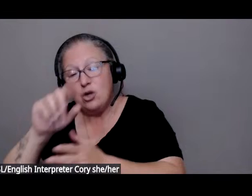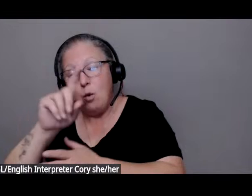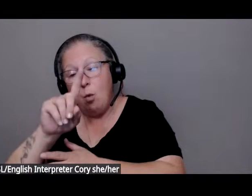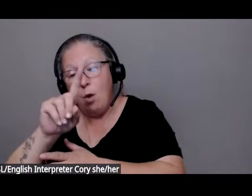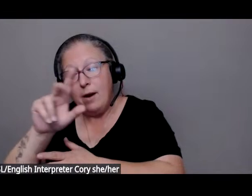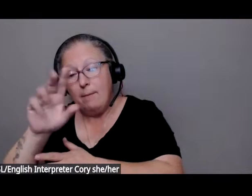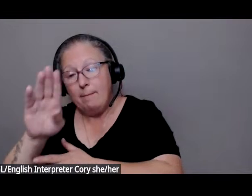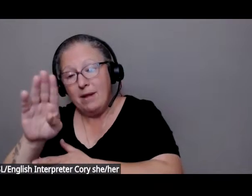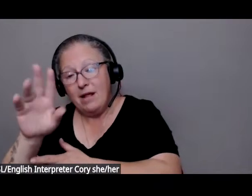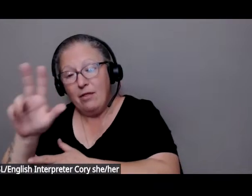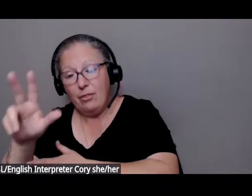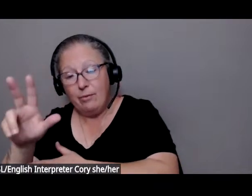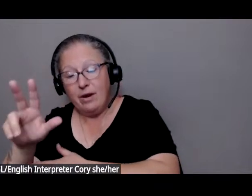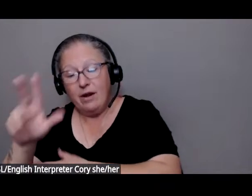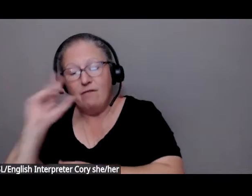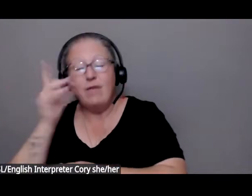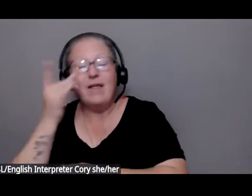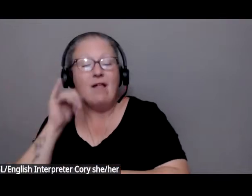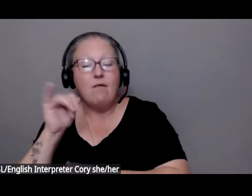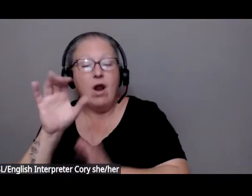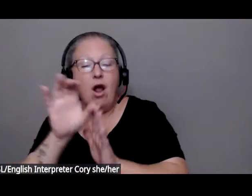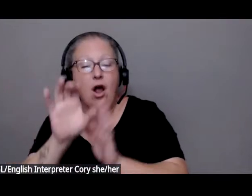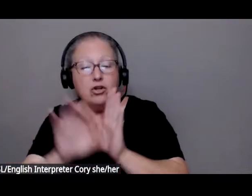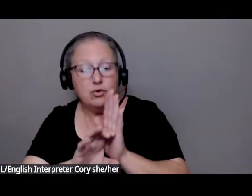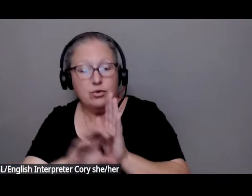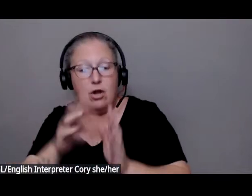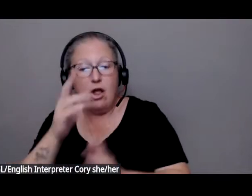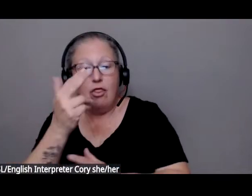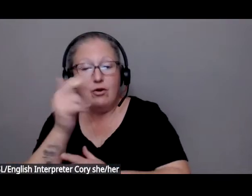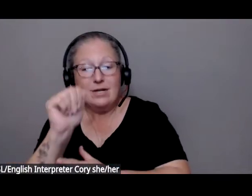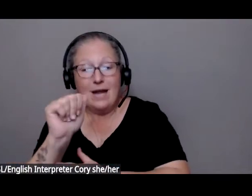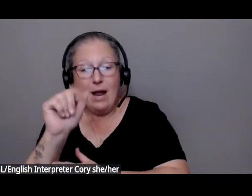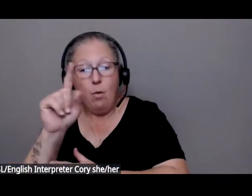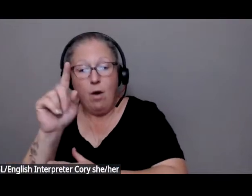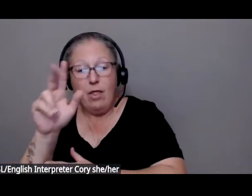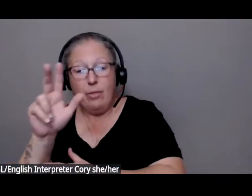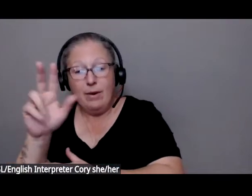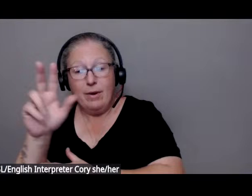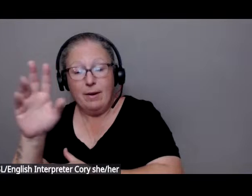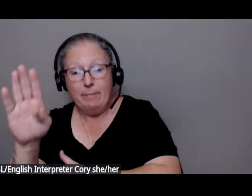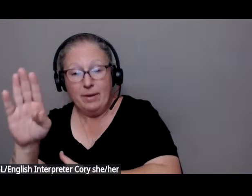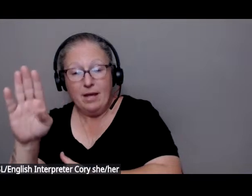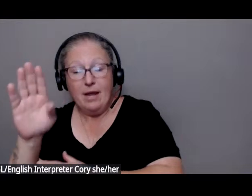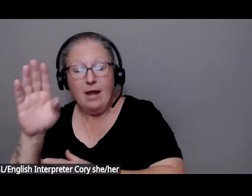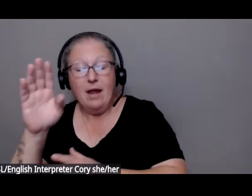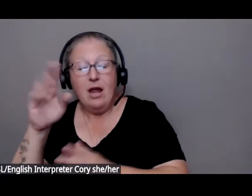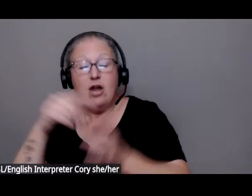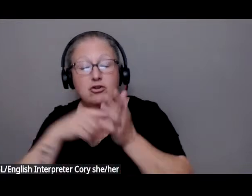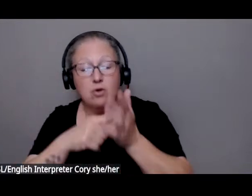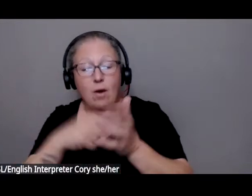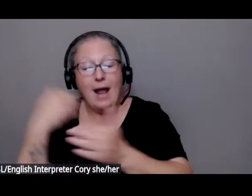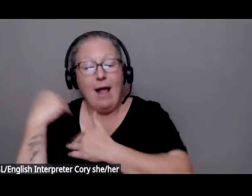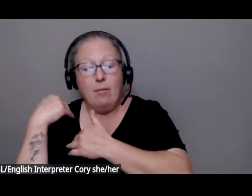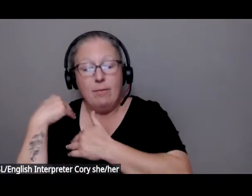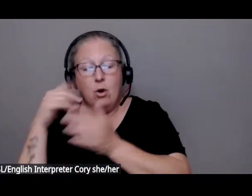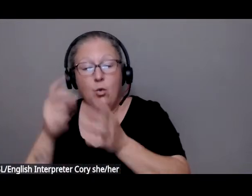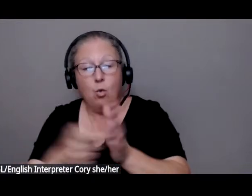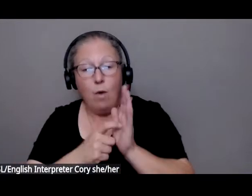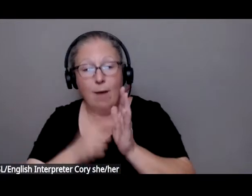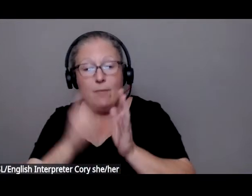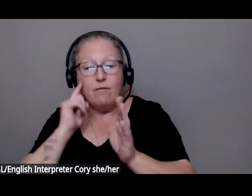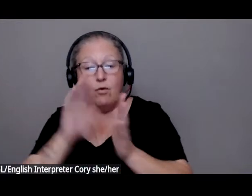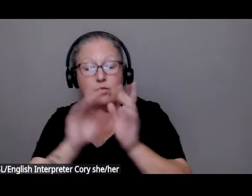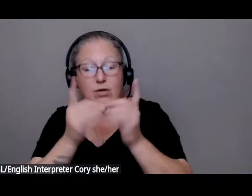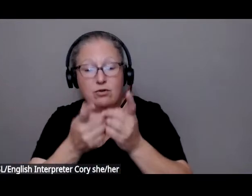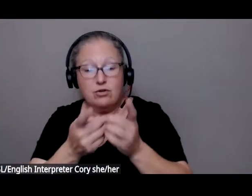of the California Constitution. Article 13A, Section 1B3 outlines accountability requirements for school districts that incur